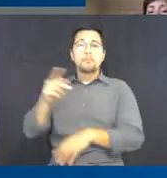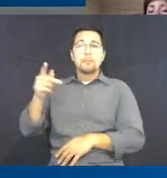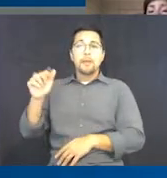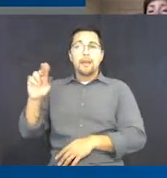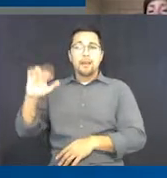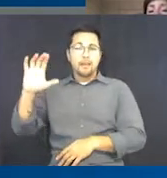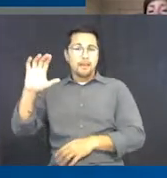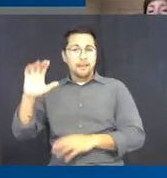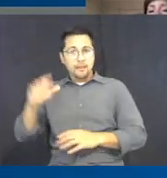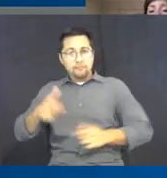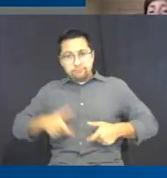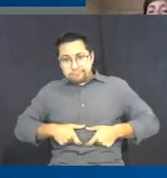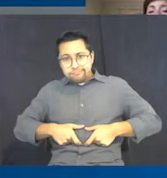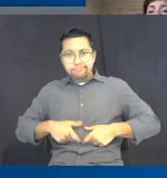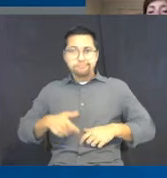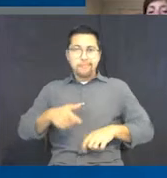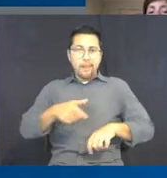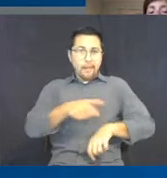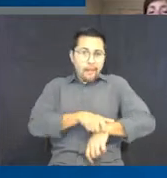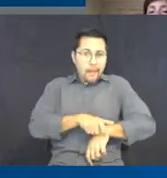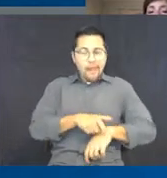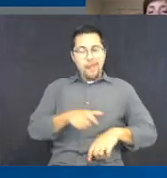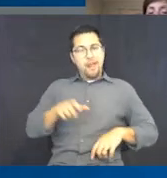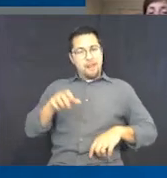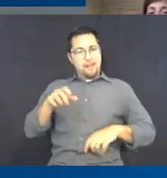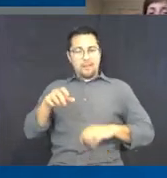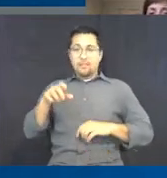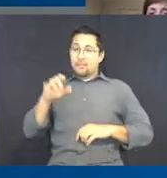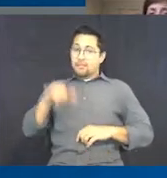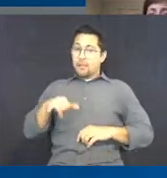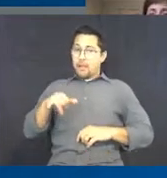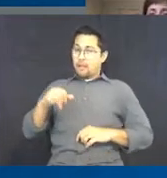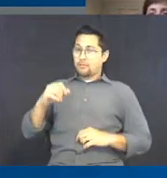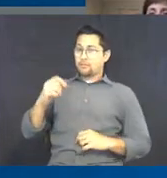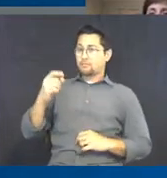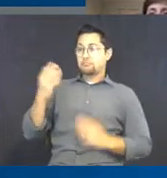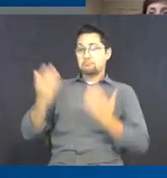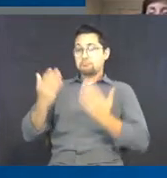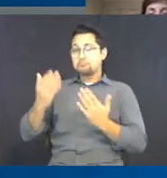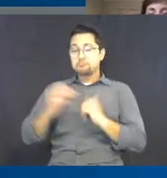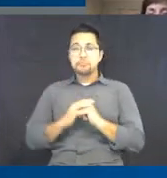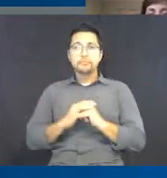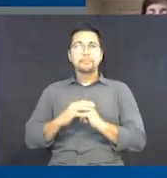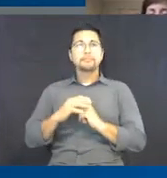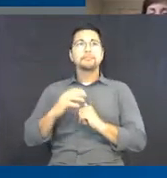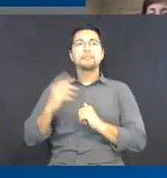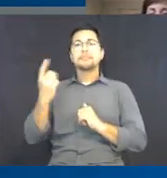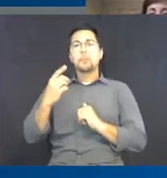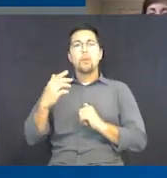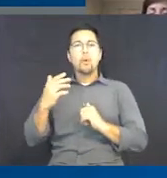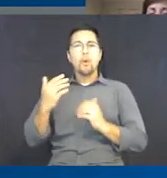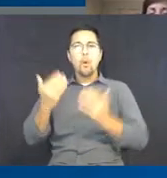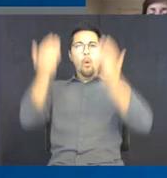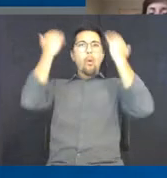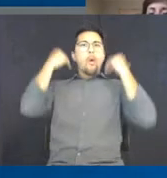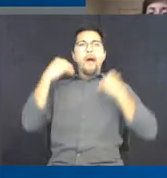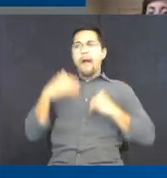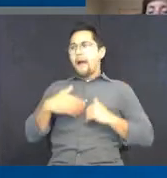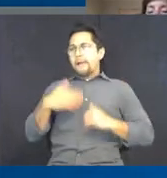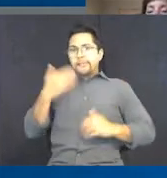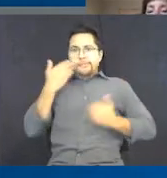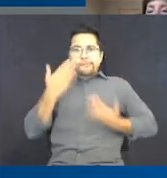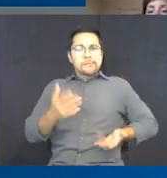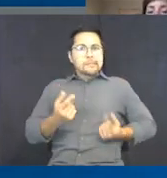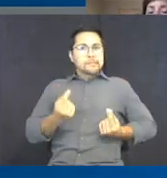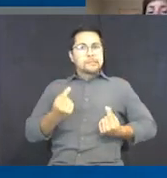button and that button would notify care team that somebody needed that immediate assistance. Oftentimes with these switches or panic